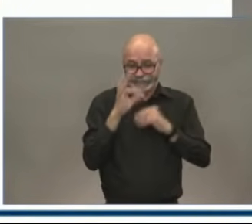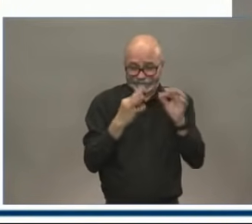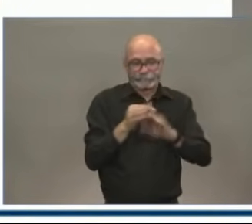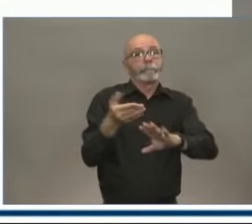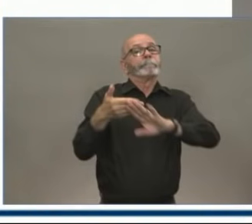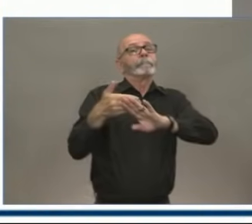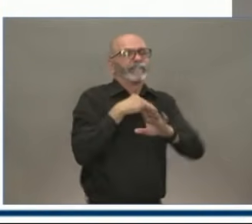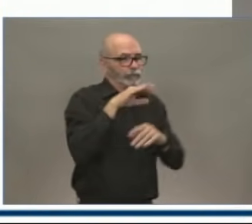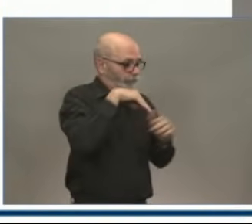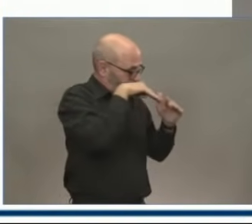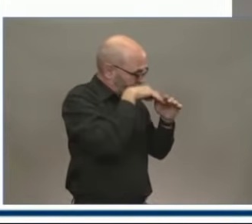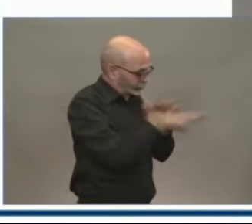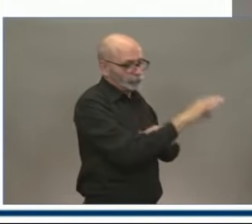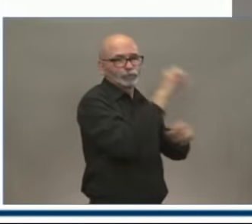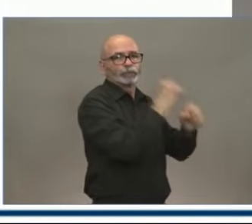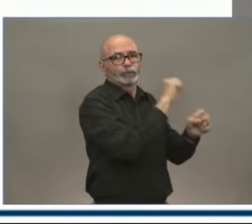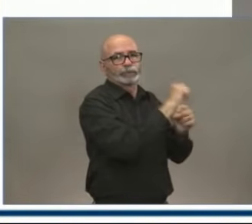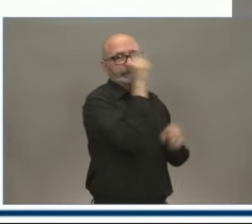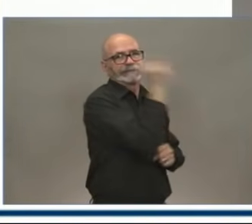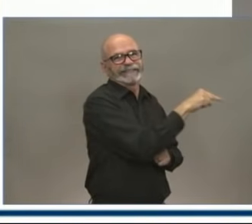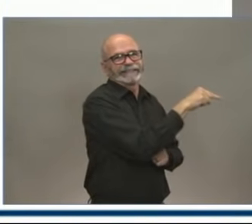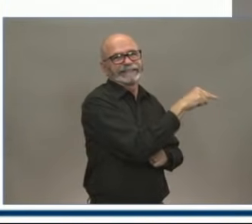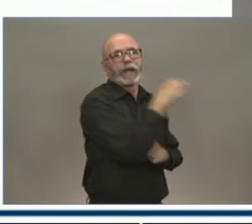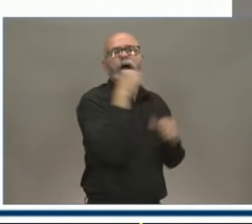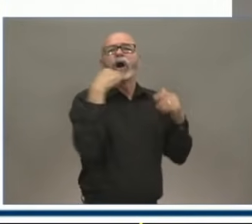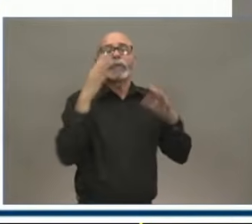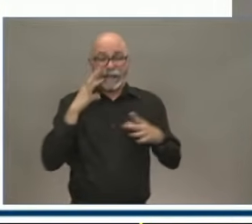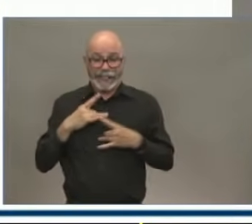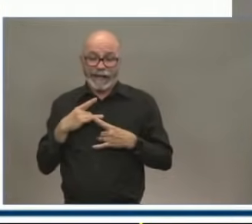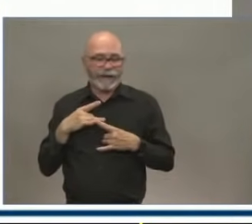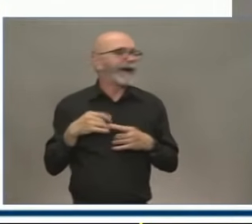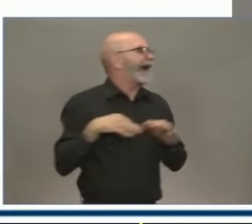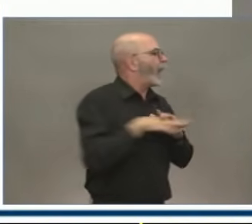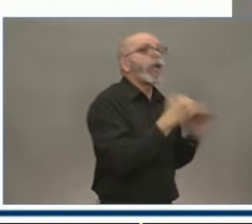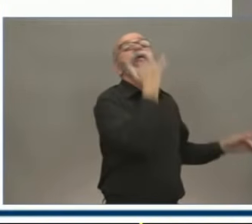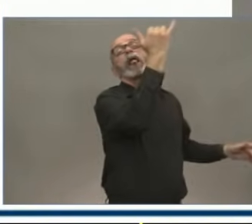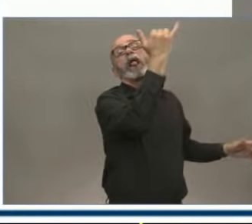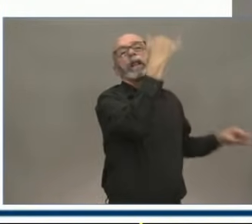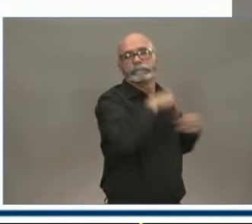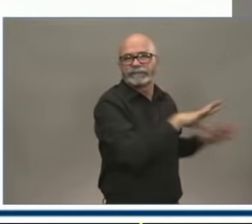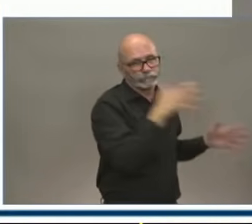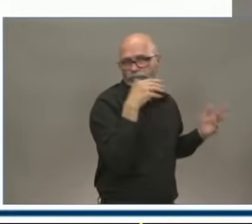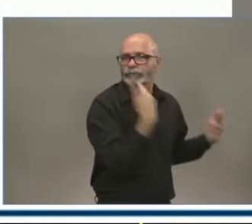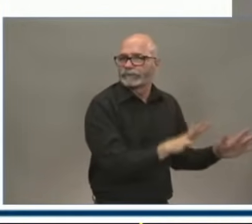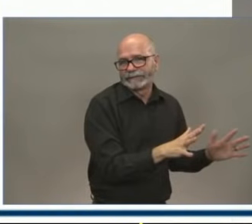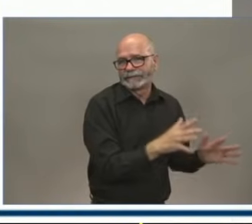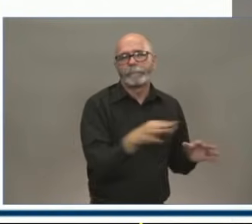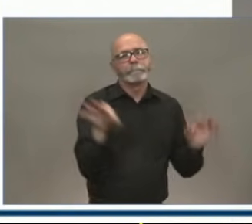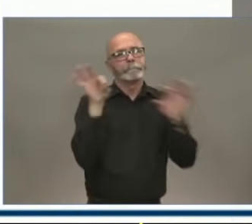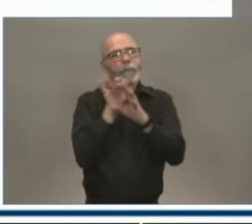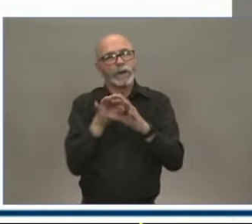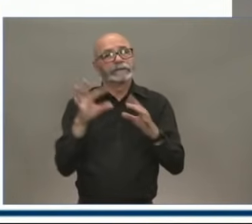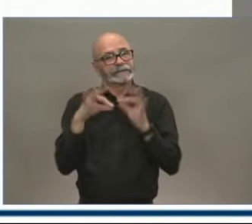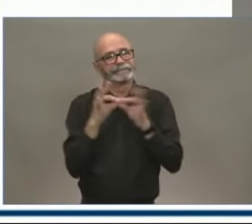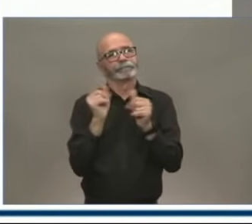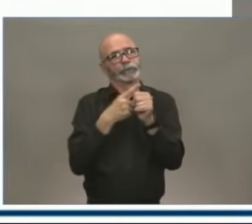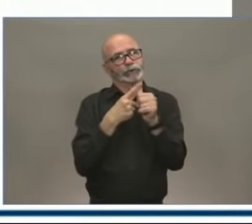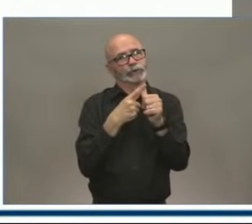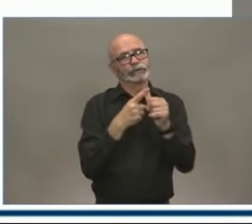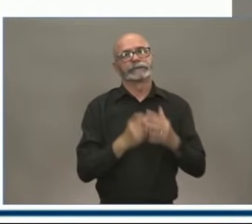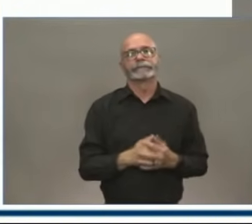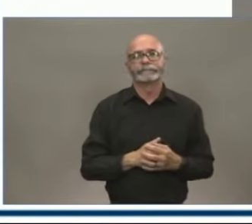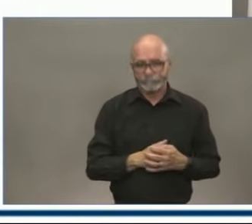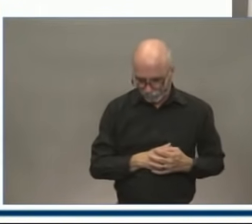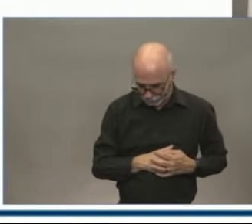for those acute care systems don't feel that that is necessary or appropriate certainly at this point in time. Next question will go